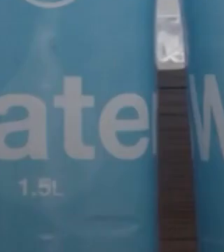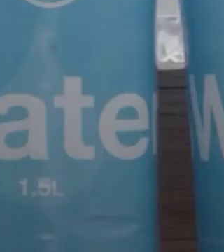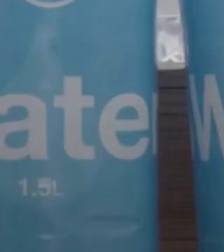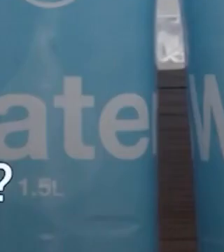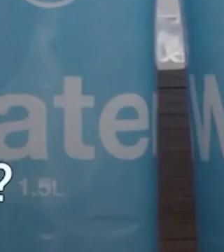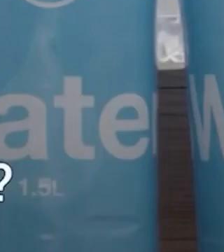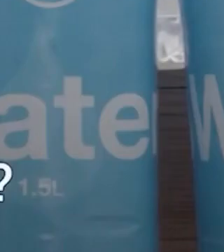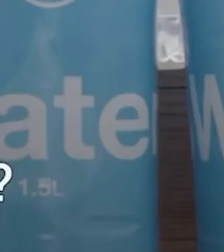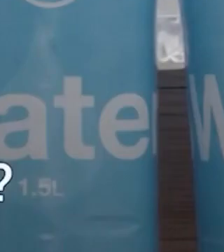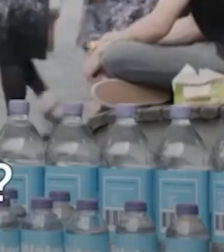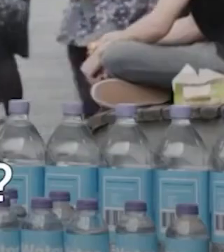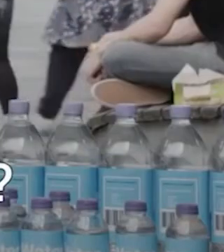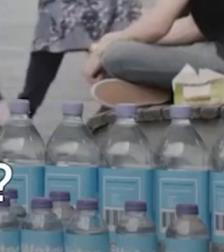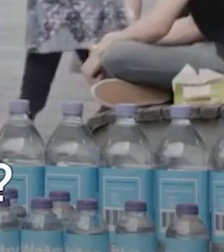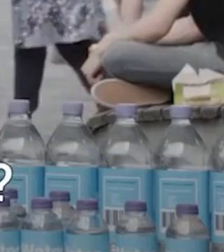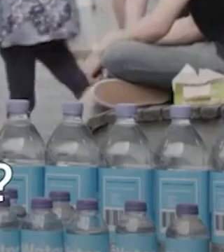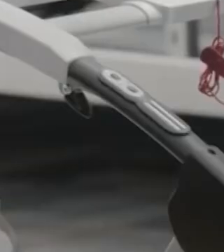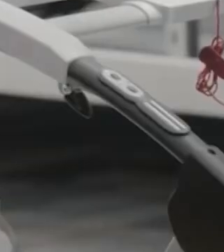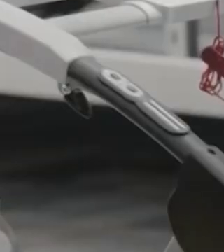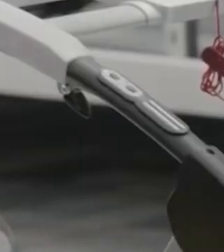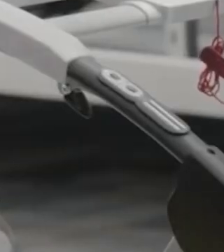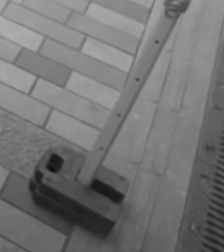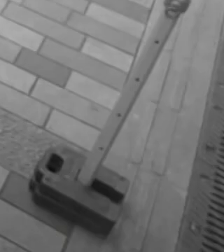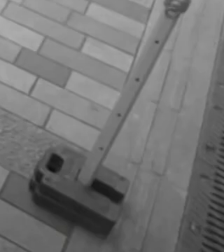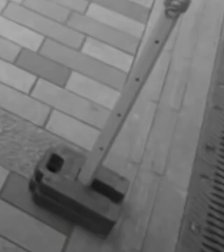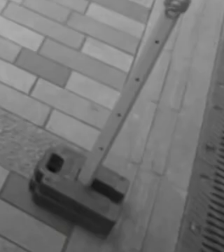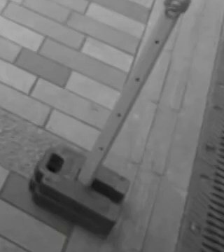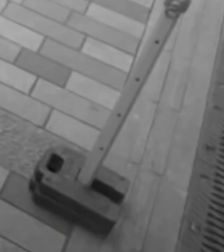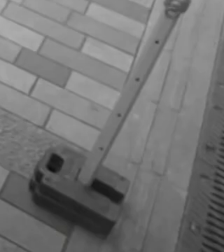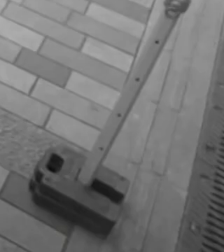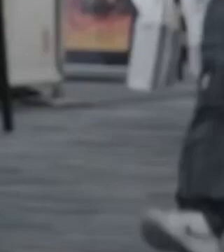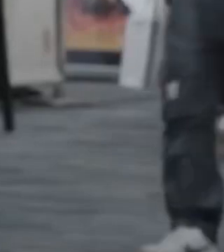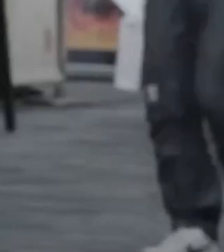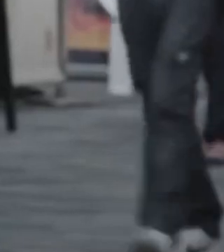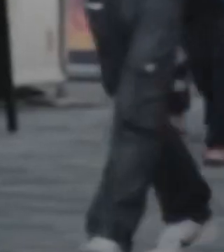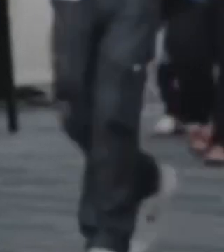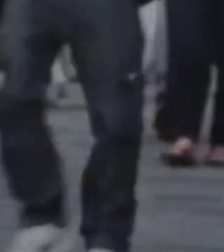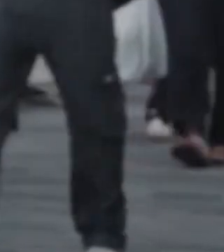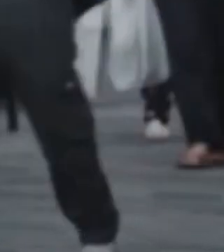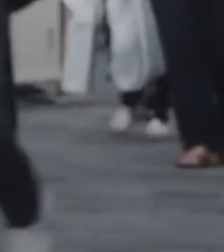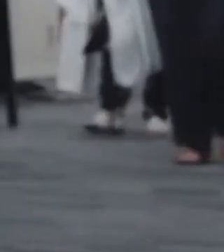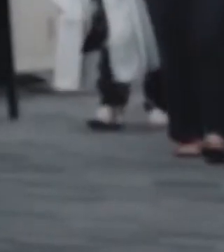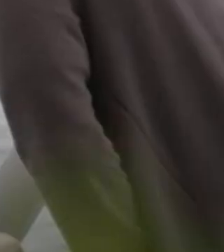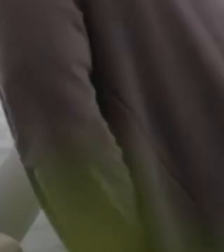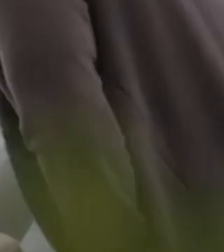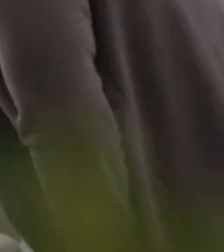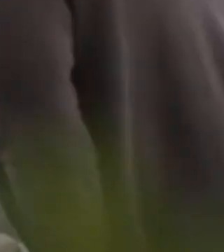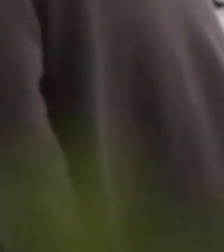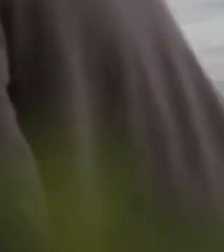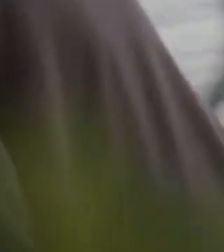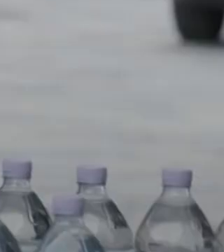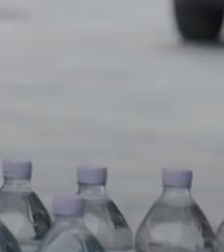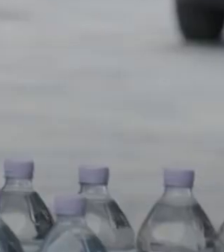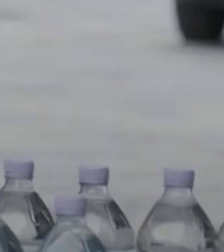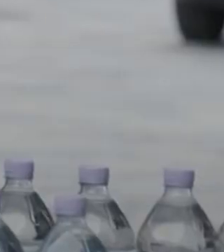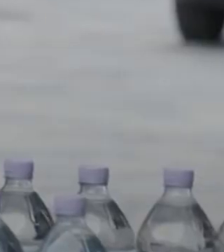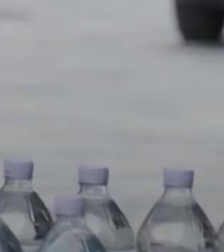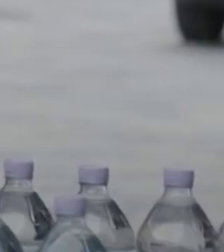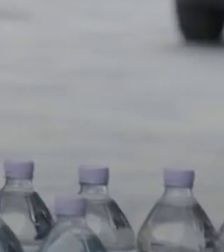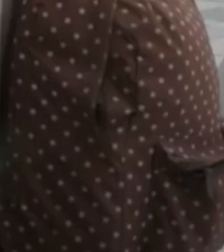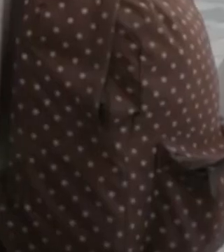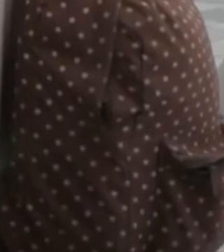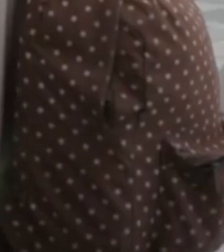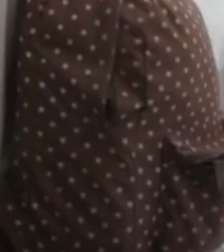Excuse me? Are you interested in water, madam? Hi there. This is water from Somalia. How much this